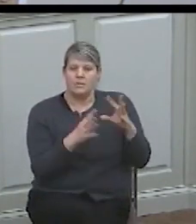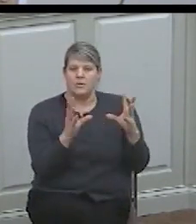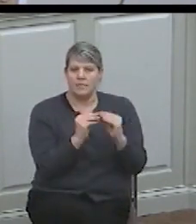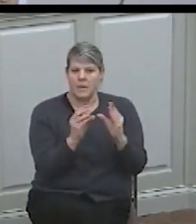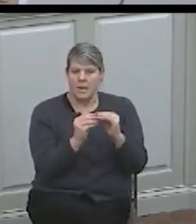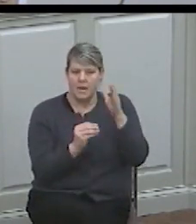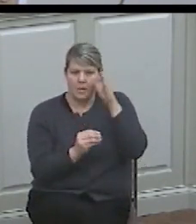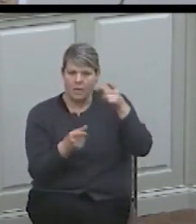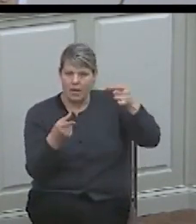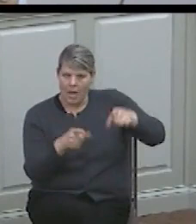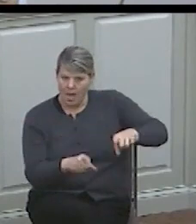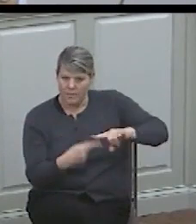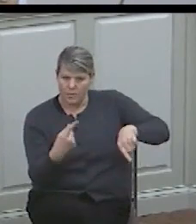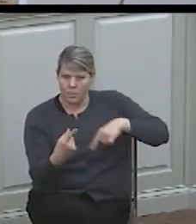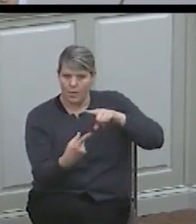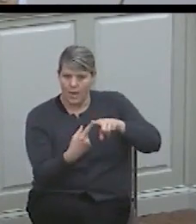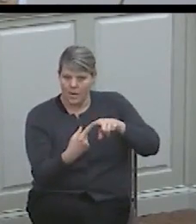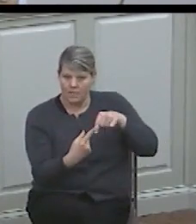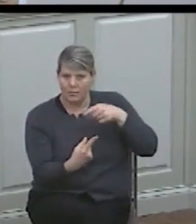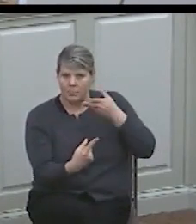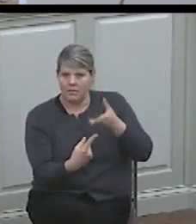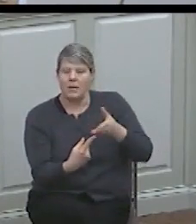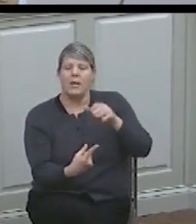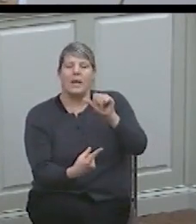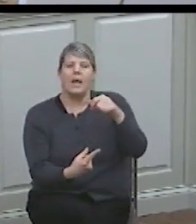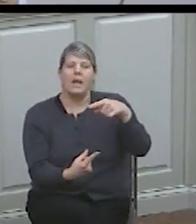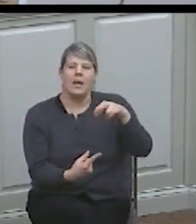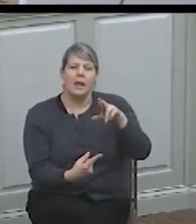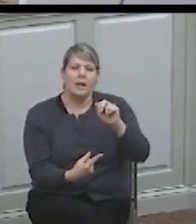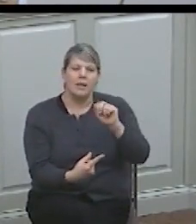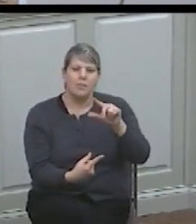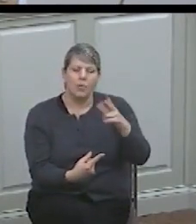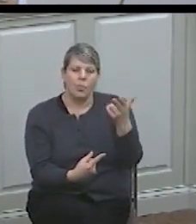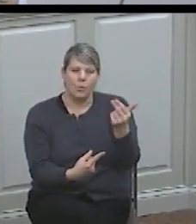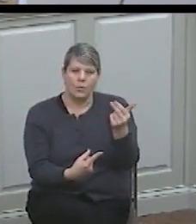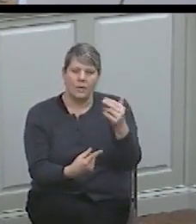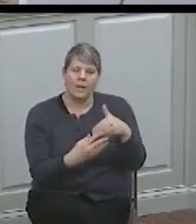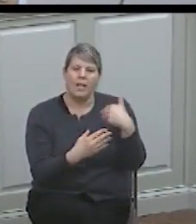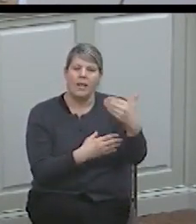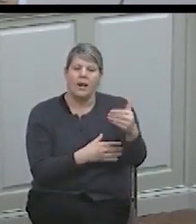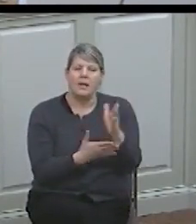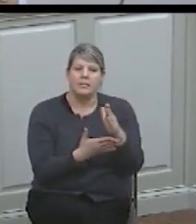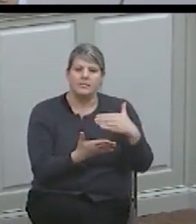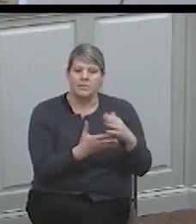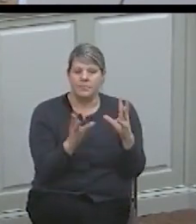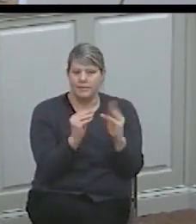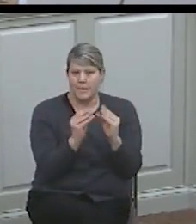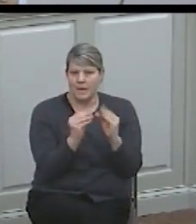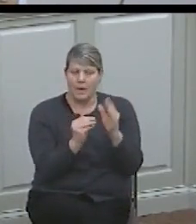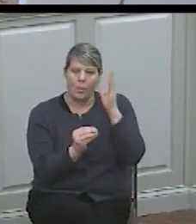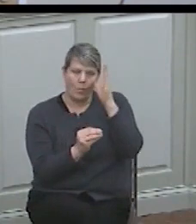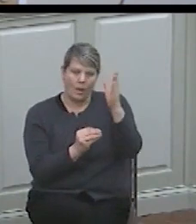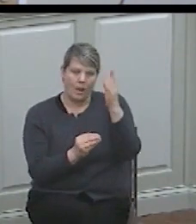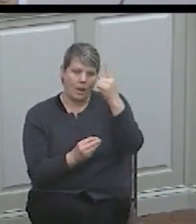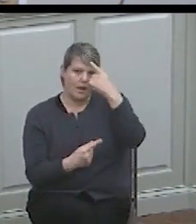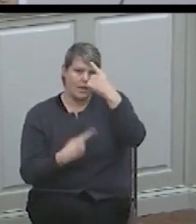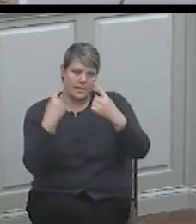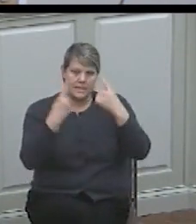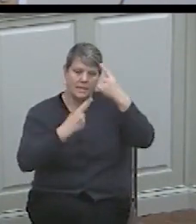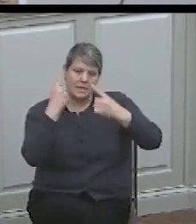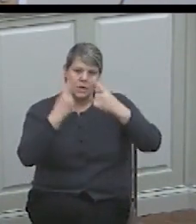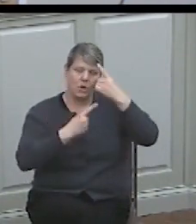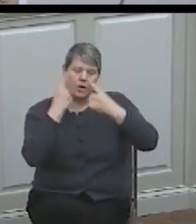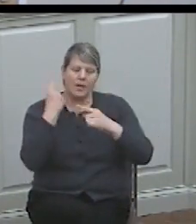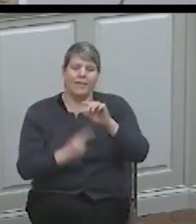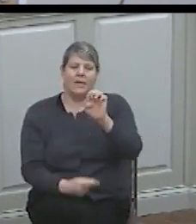April 13th to be the next budget meeting, where we will consider the amended budget of the Economic